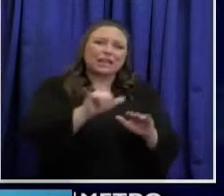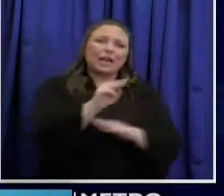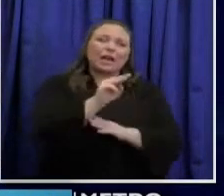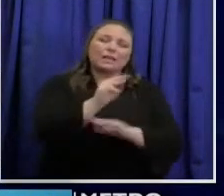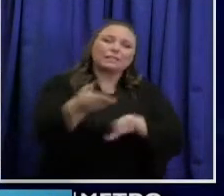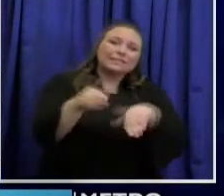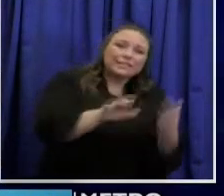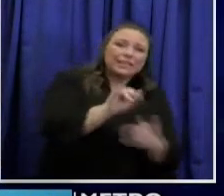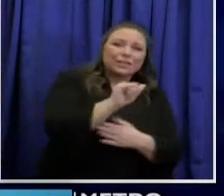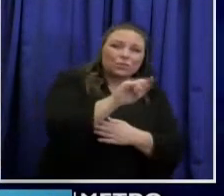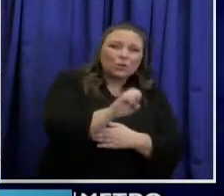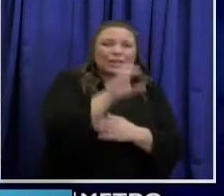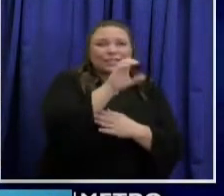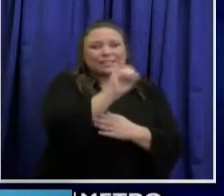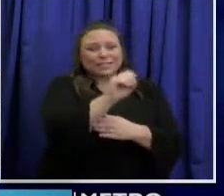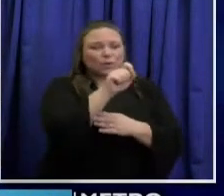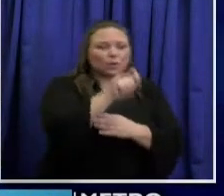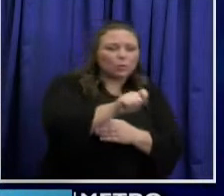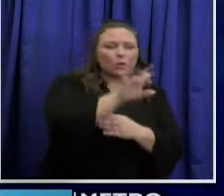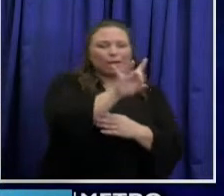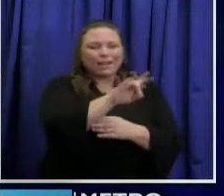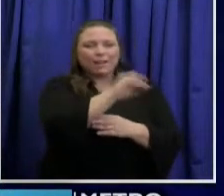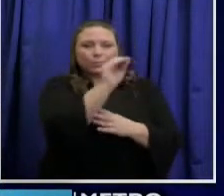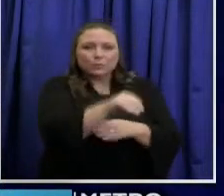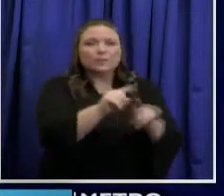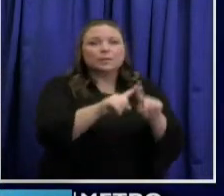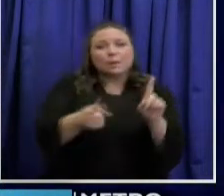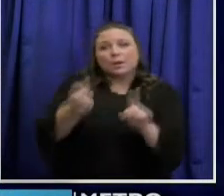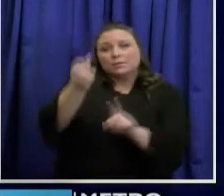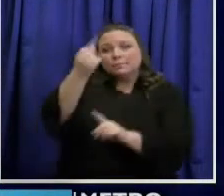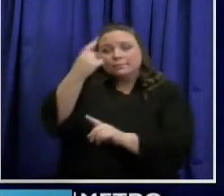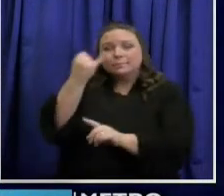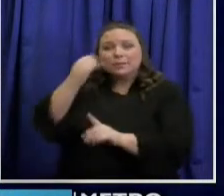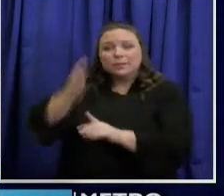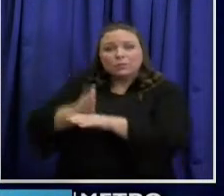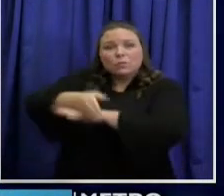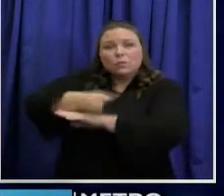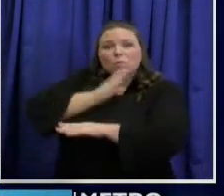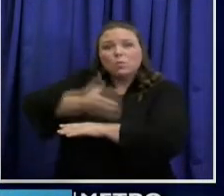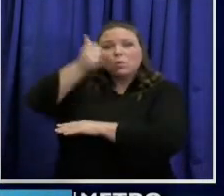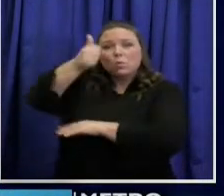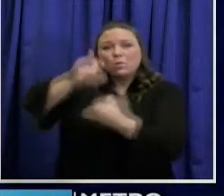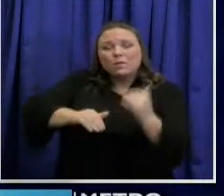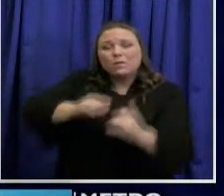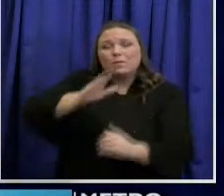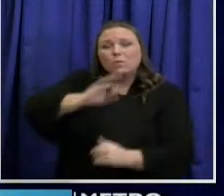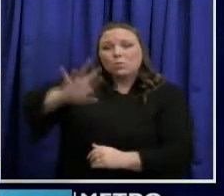is 0.86%, I would like to highlight again that if you're over